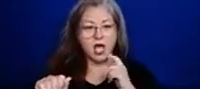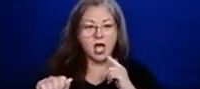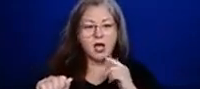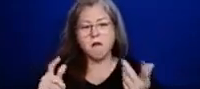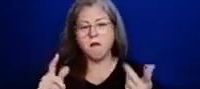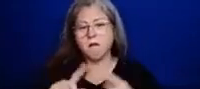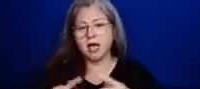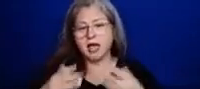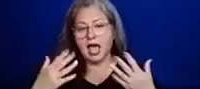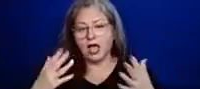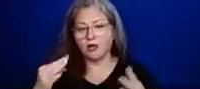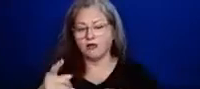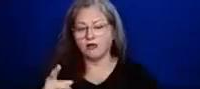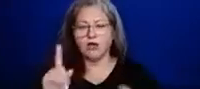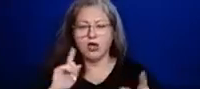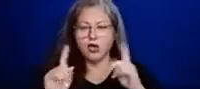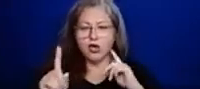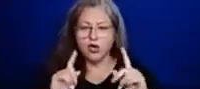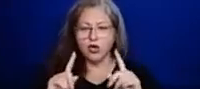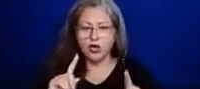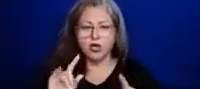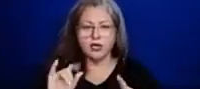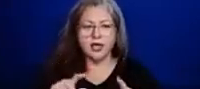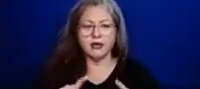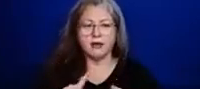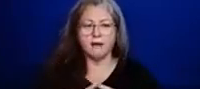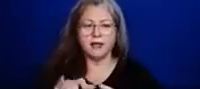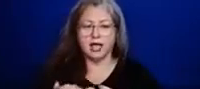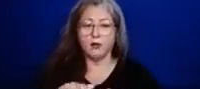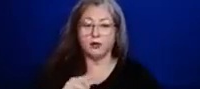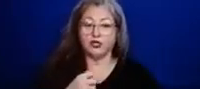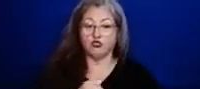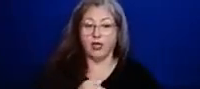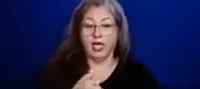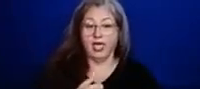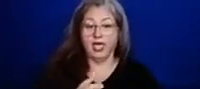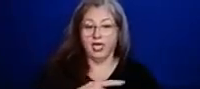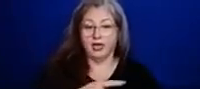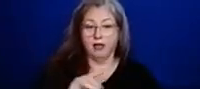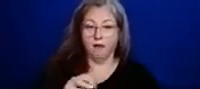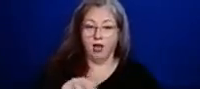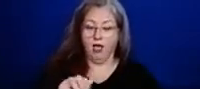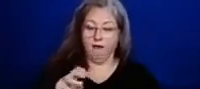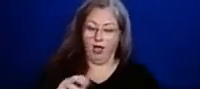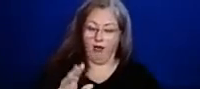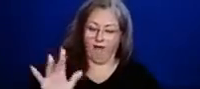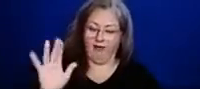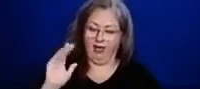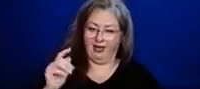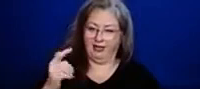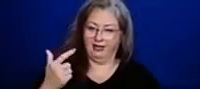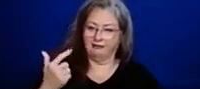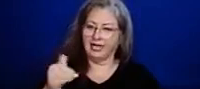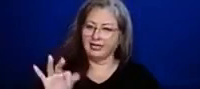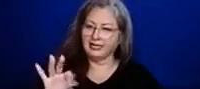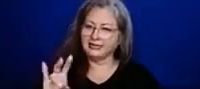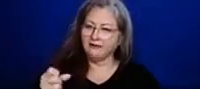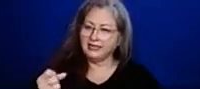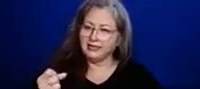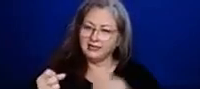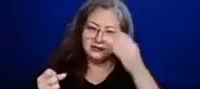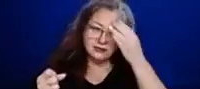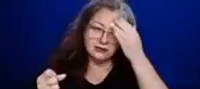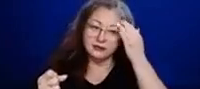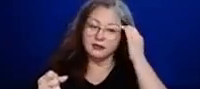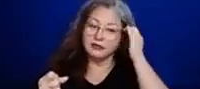And I don't know if you've heard about Los Tendederos, but Los Tendederos were created by Monica Mayer in the 70s.